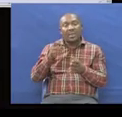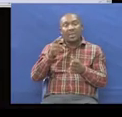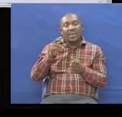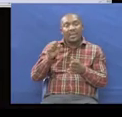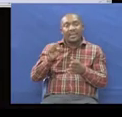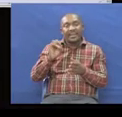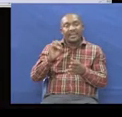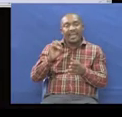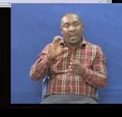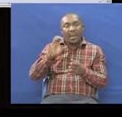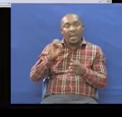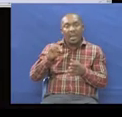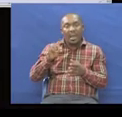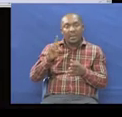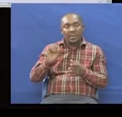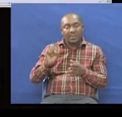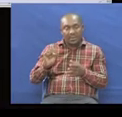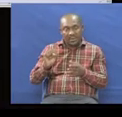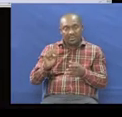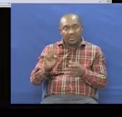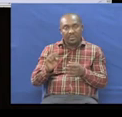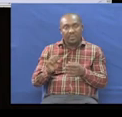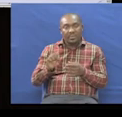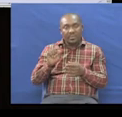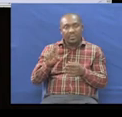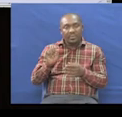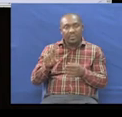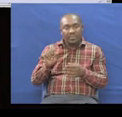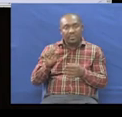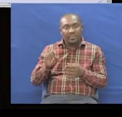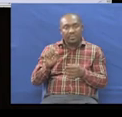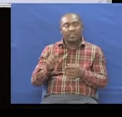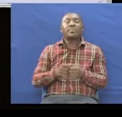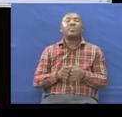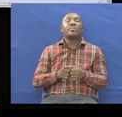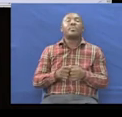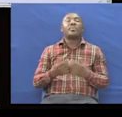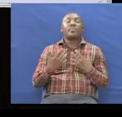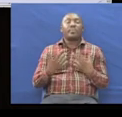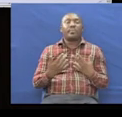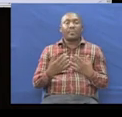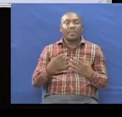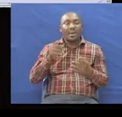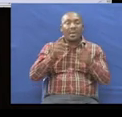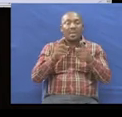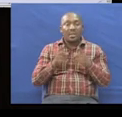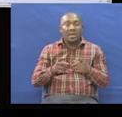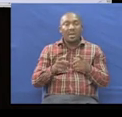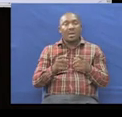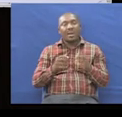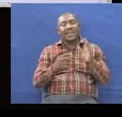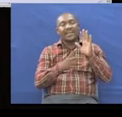In order to tell the time very correctly, we have to know that there are